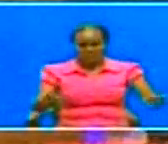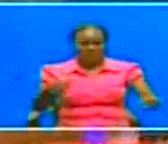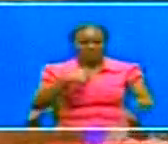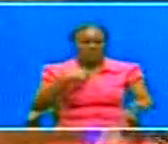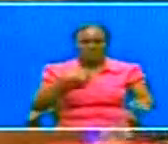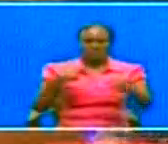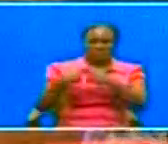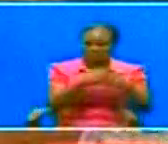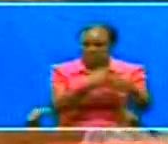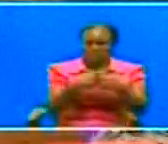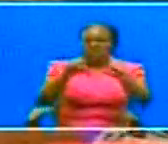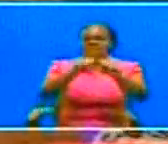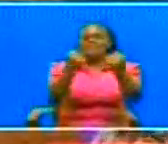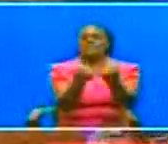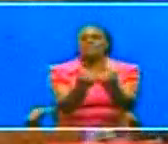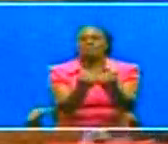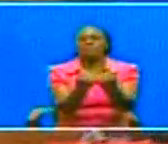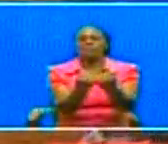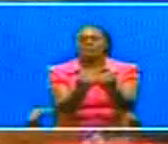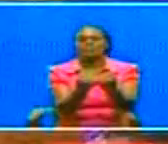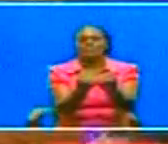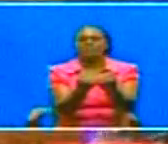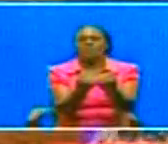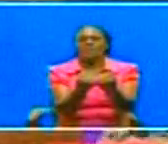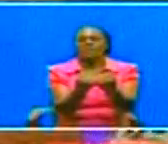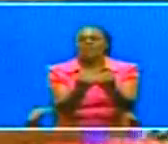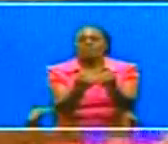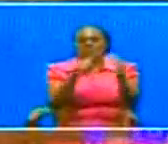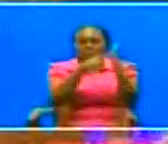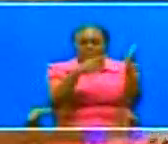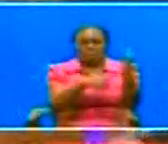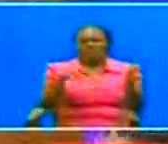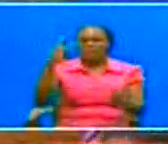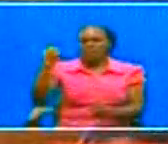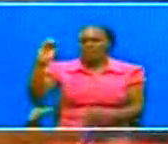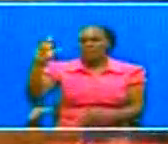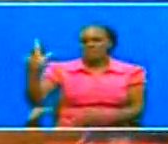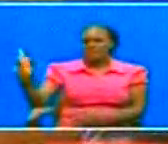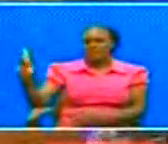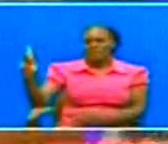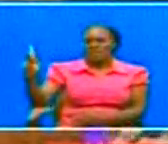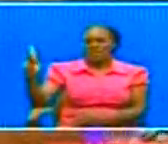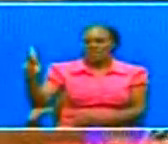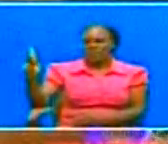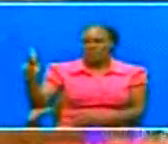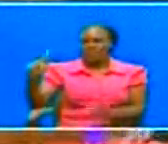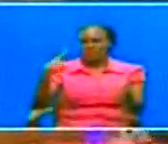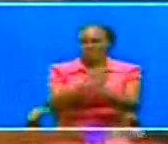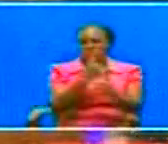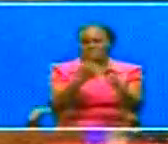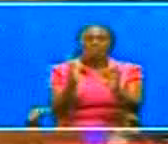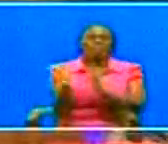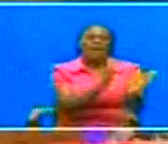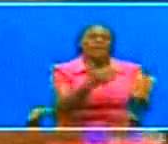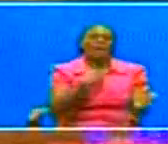just fighting systems. You know, the way things are with MCSK, the way things are with, you know, there's no structure